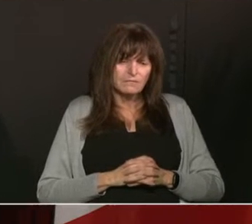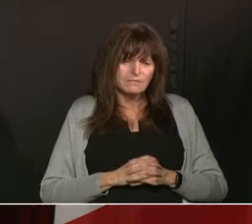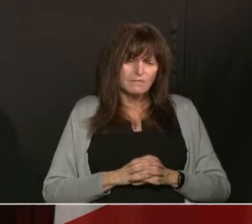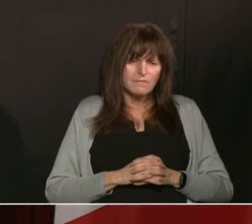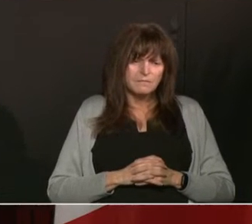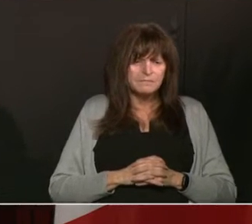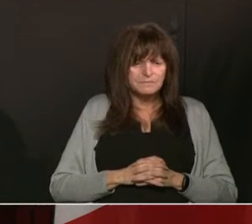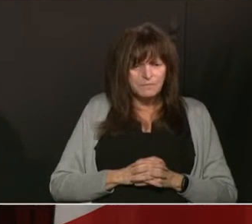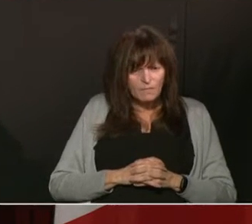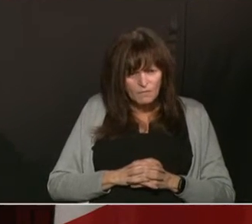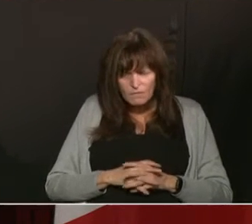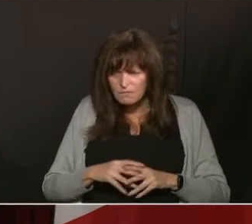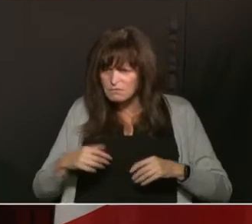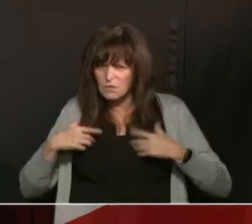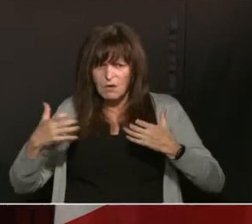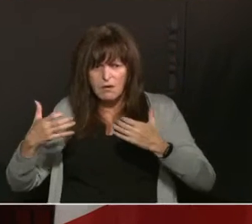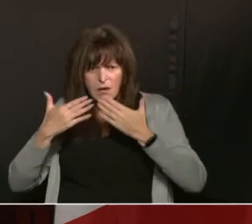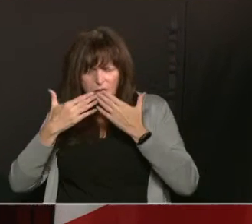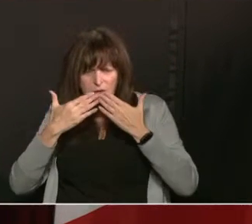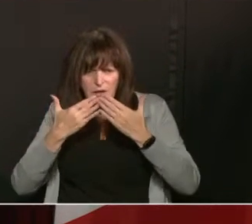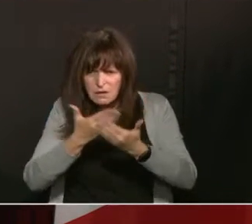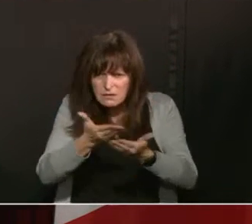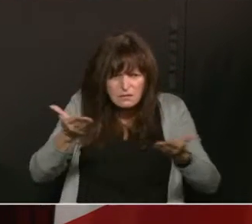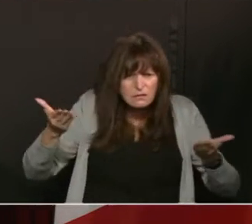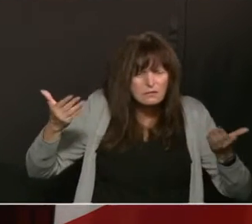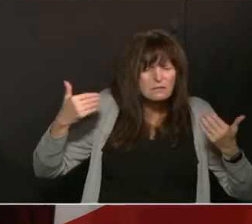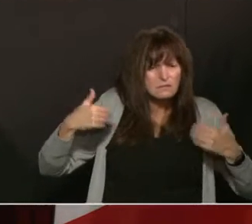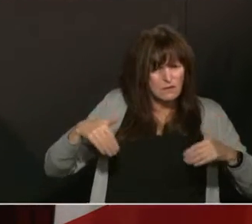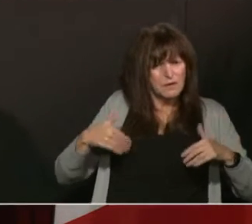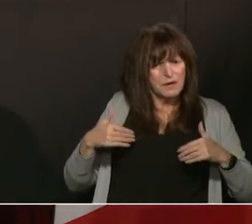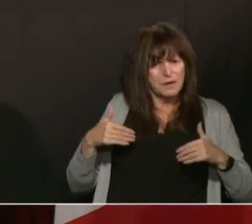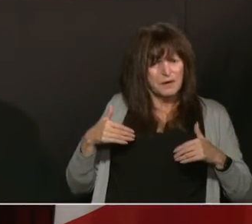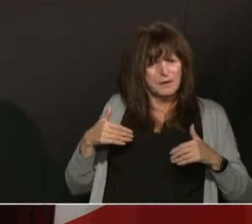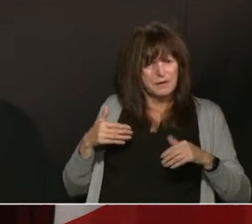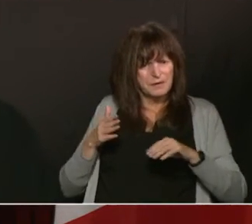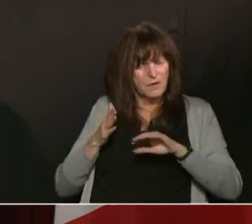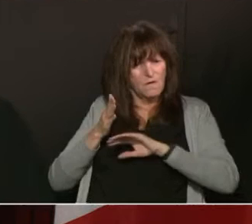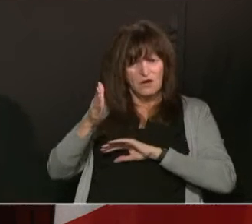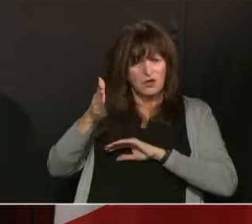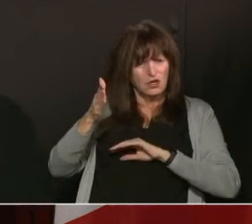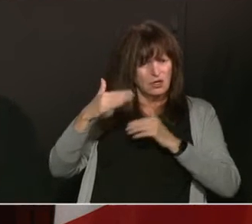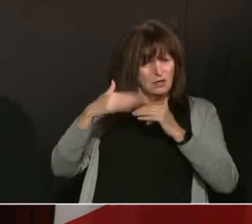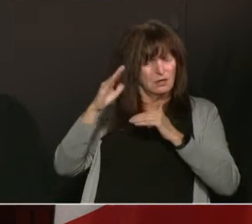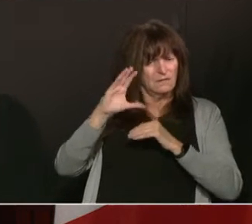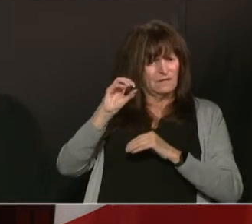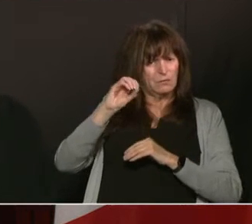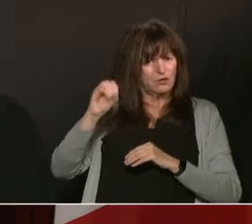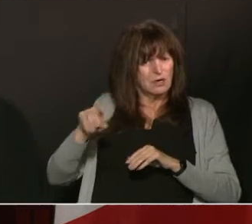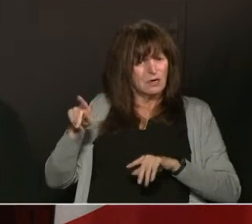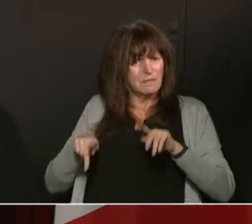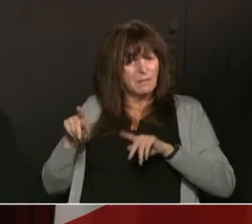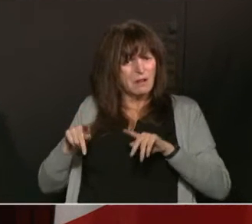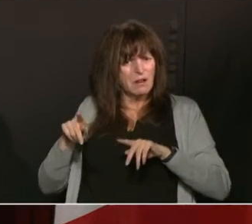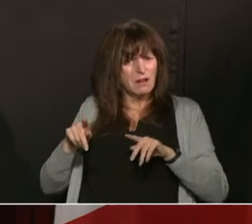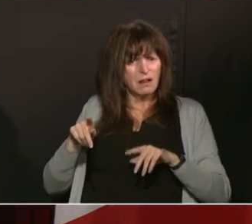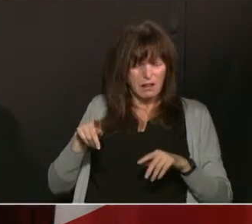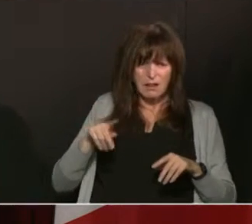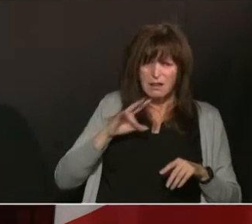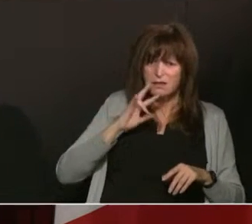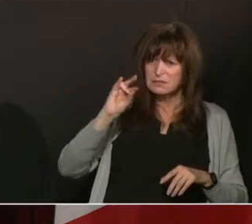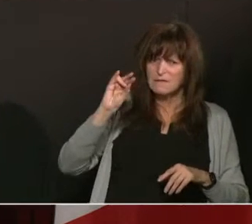50% of over 70s in our province already have their booster doses, their third doses, which again is a tribute to all of the hard